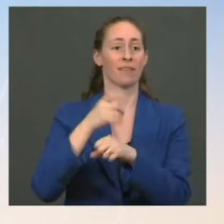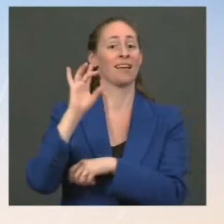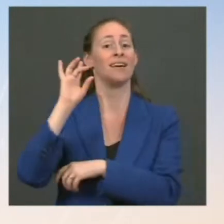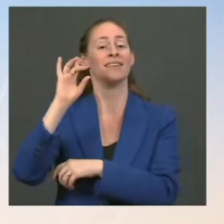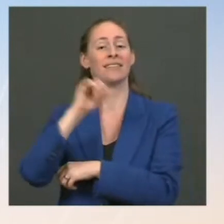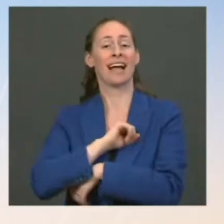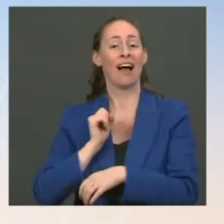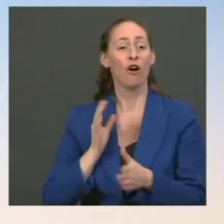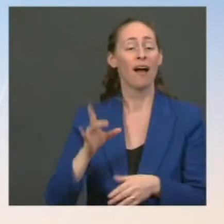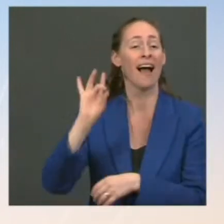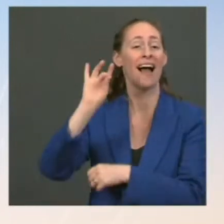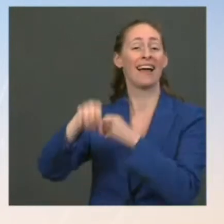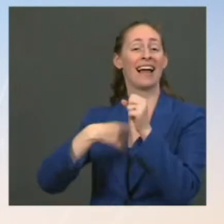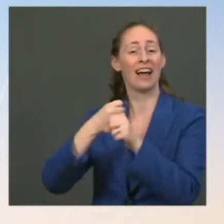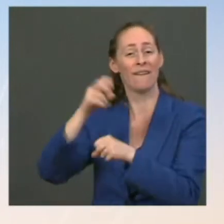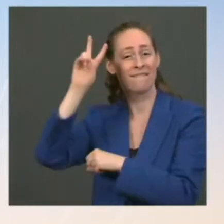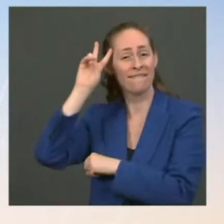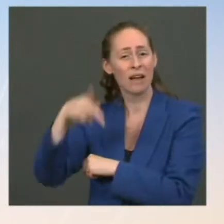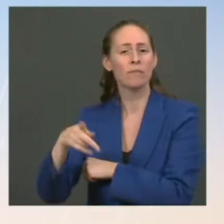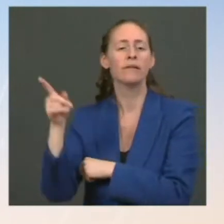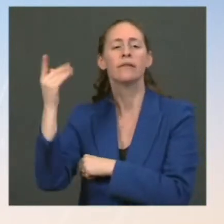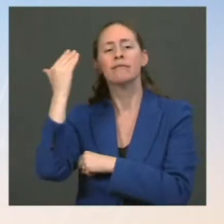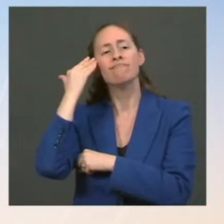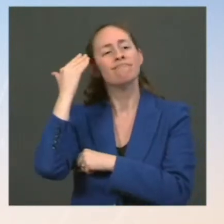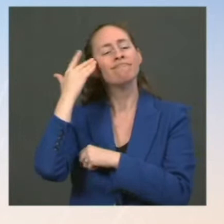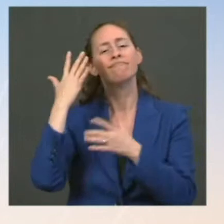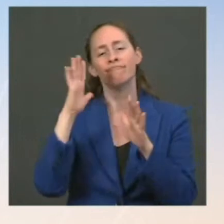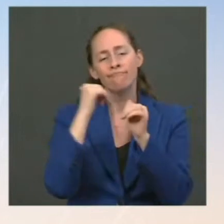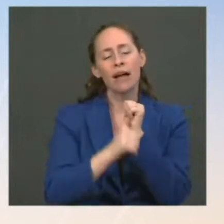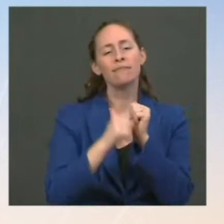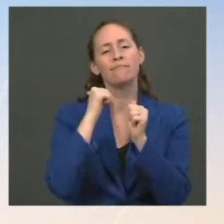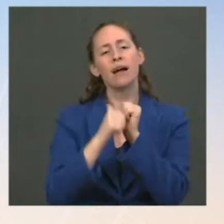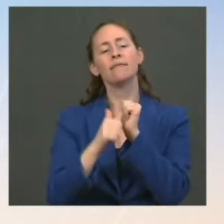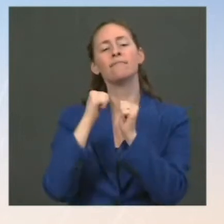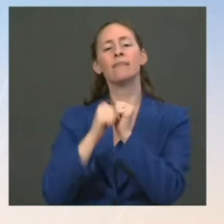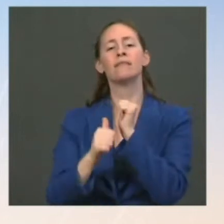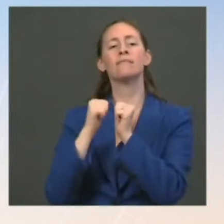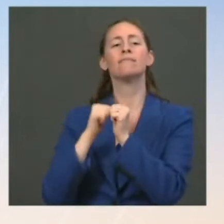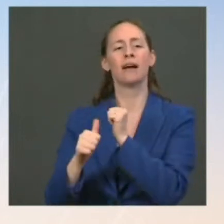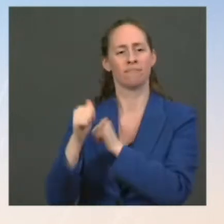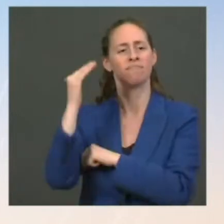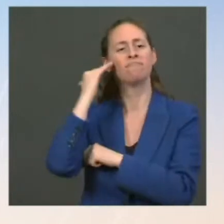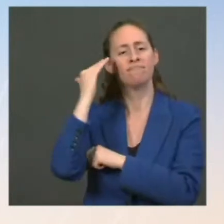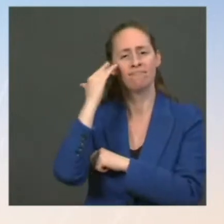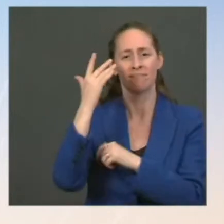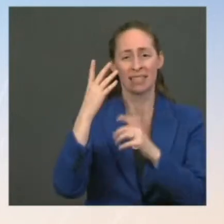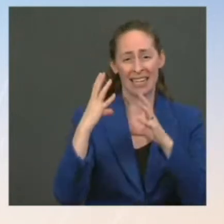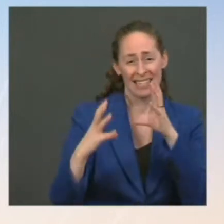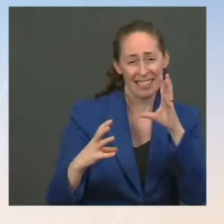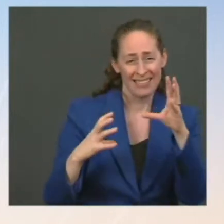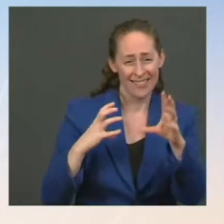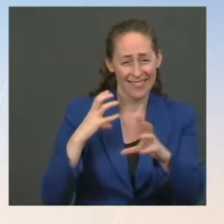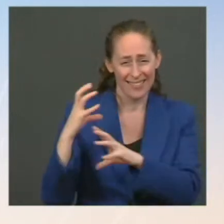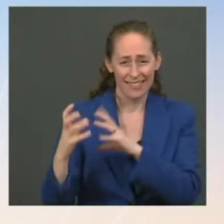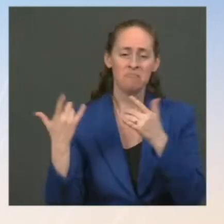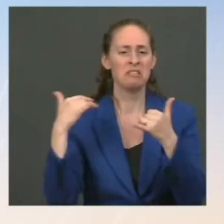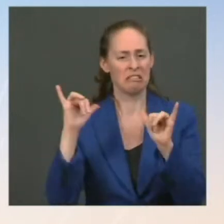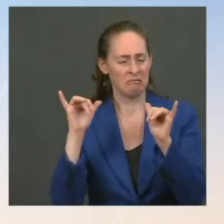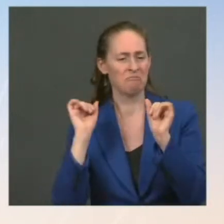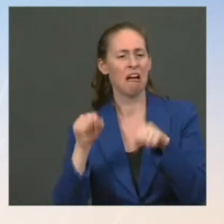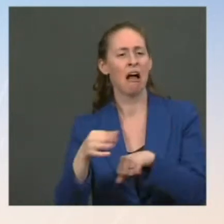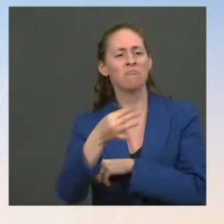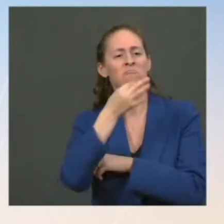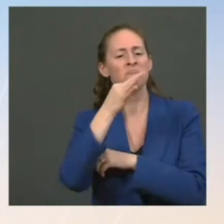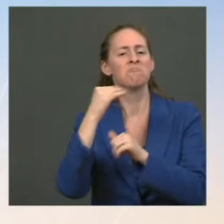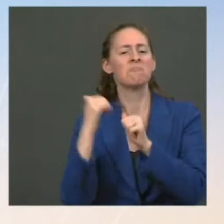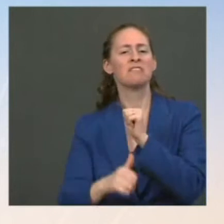effective to date at moving legislation forward, including when there was skepticism about his ability to get that done. As I've said many times, but